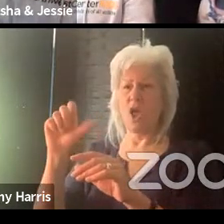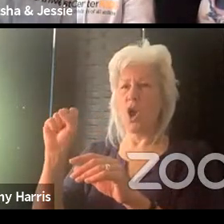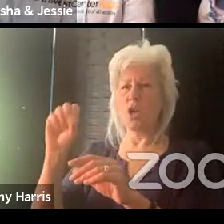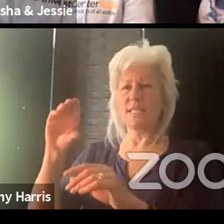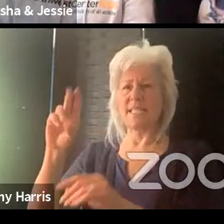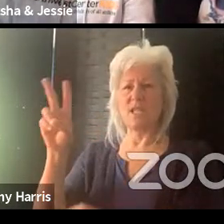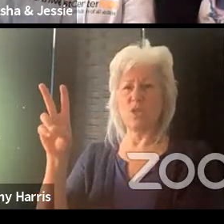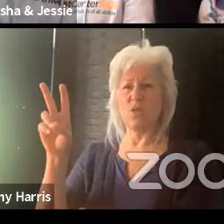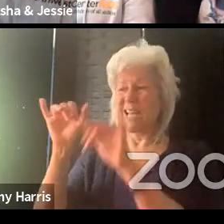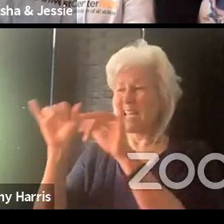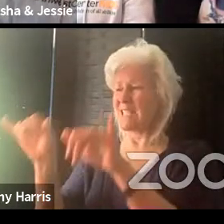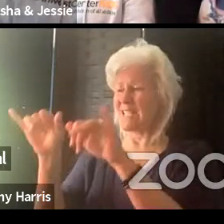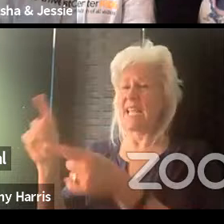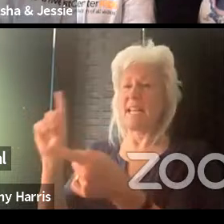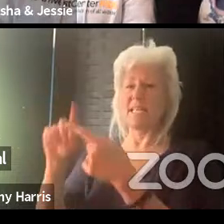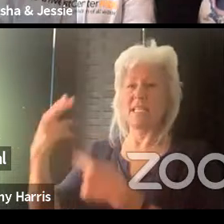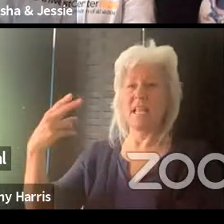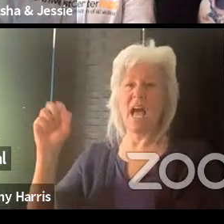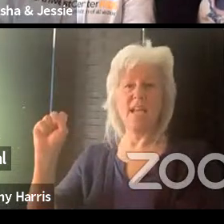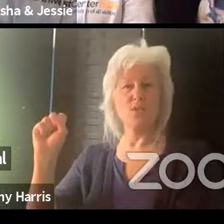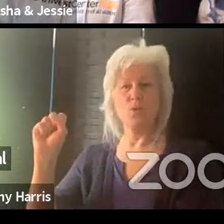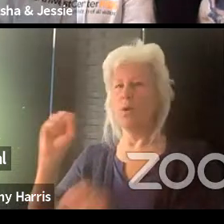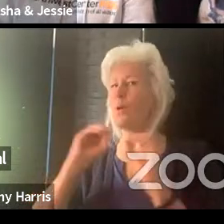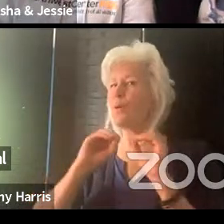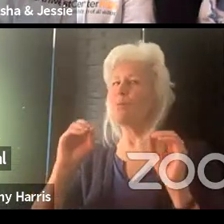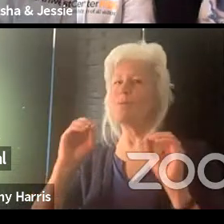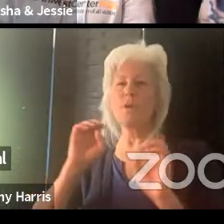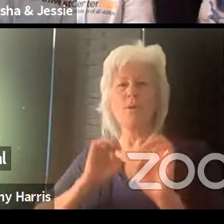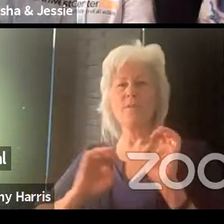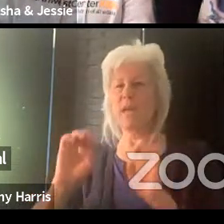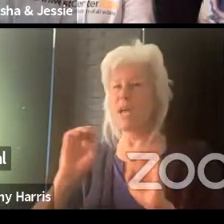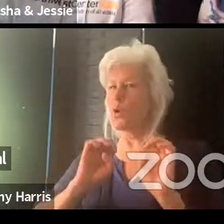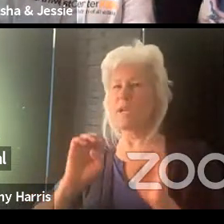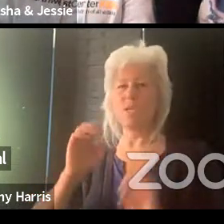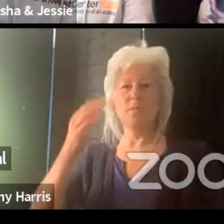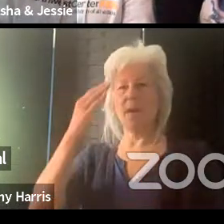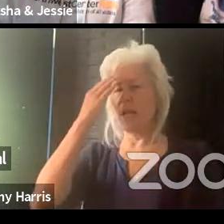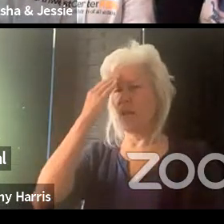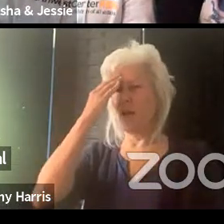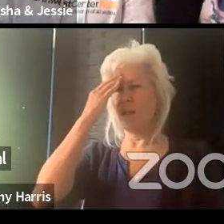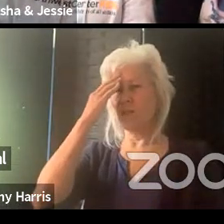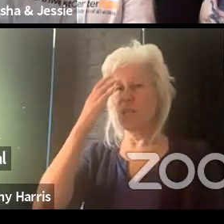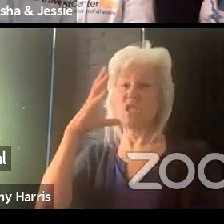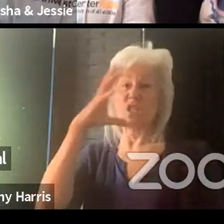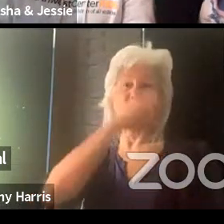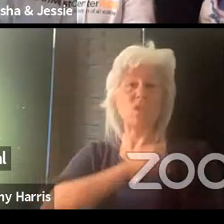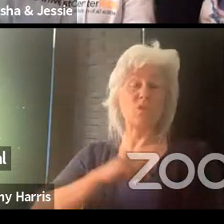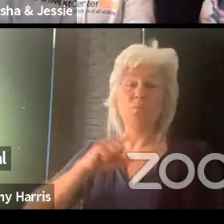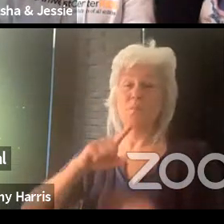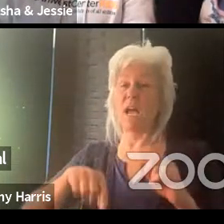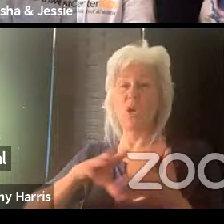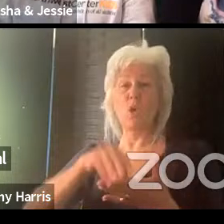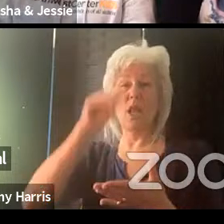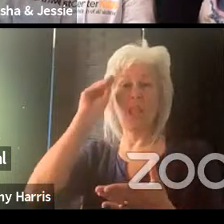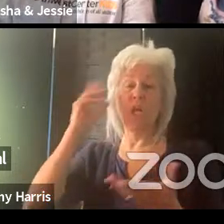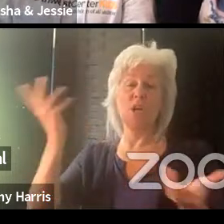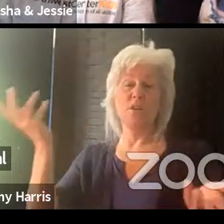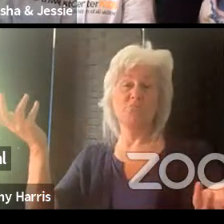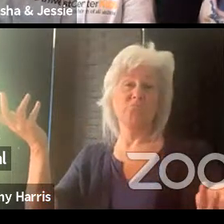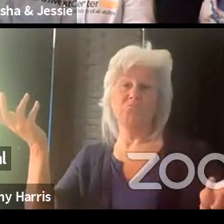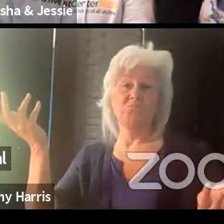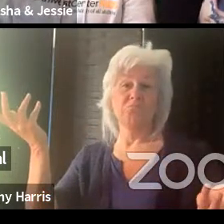school. They didn't evaluate me based on my knowledge. They assumed that I was able to learn like any other students due to